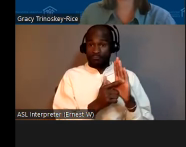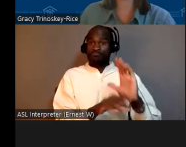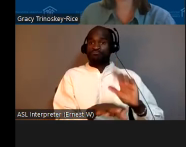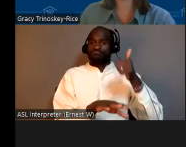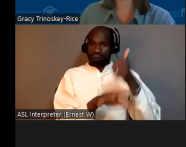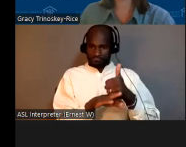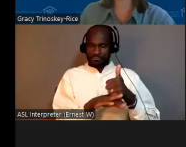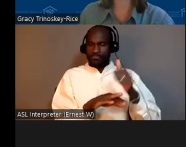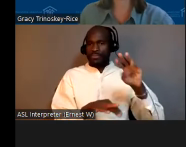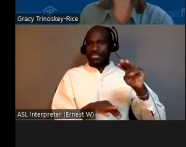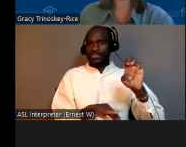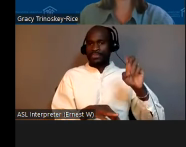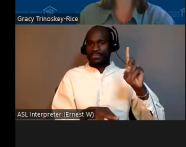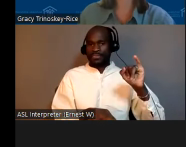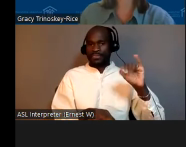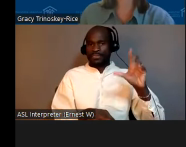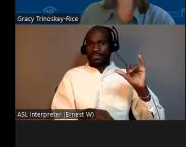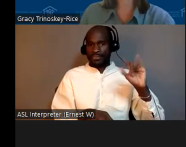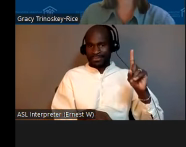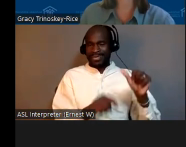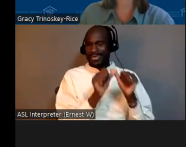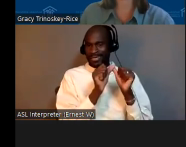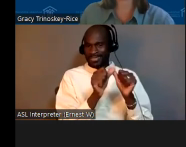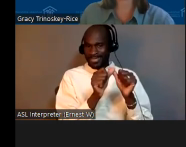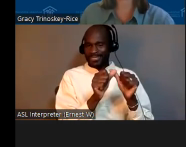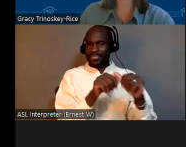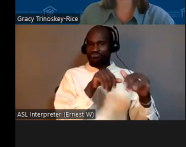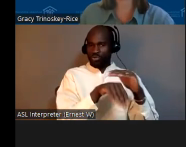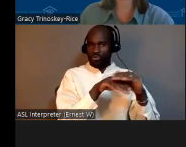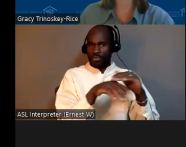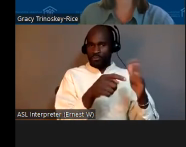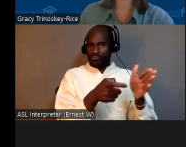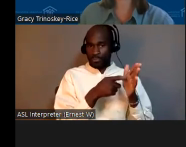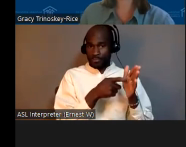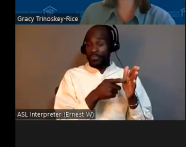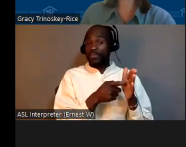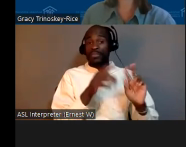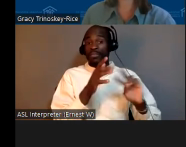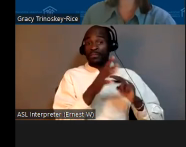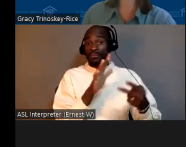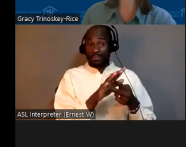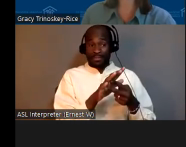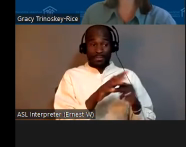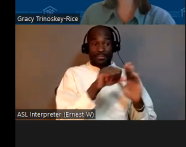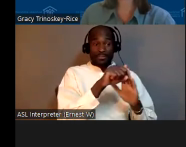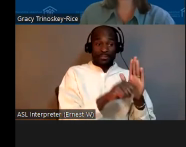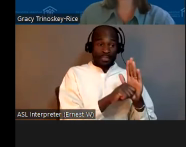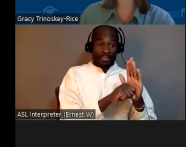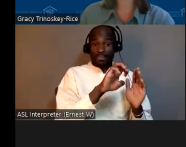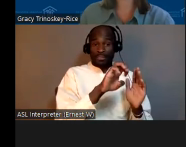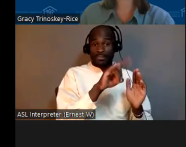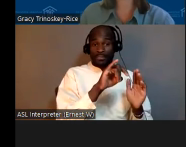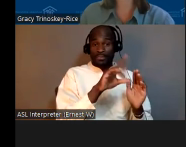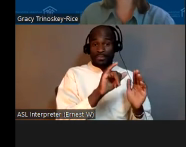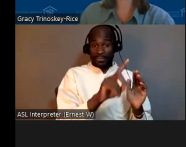continuous enrollment requirement, which basically required state Medicaid agencies from